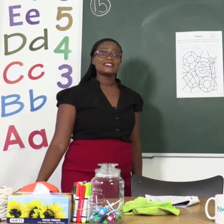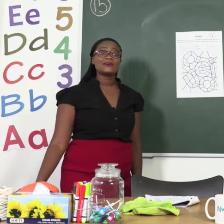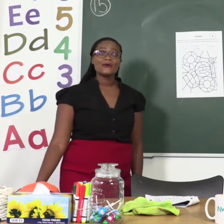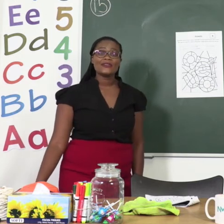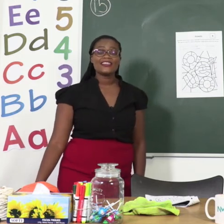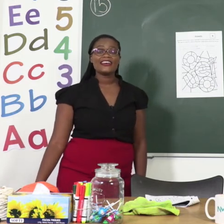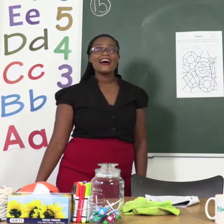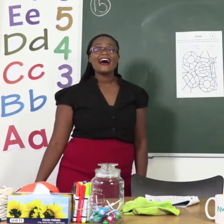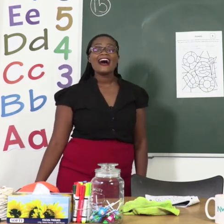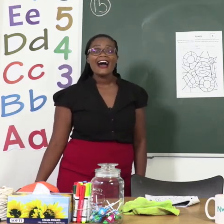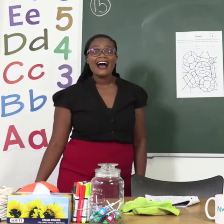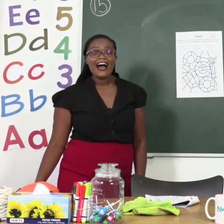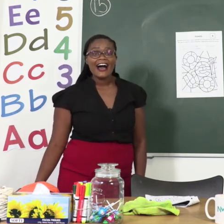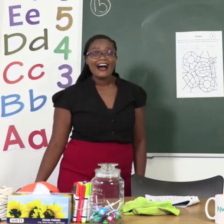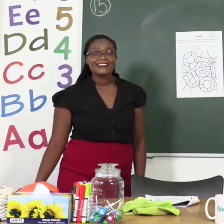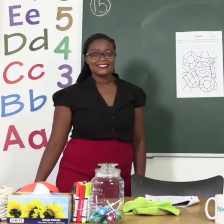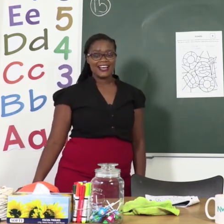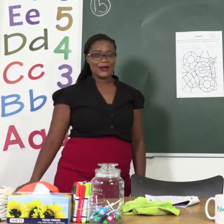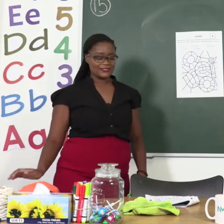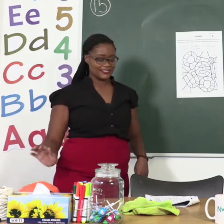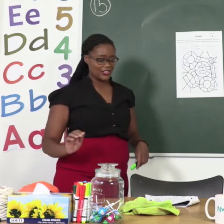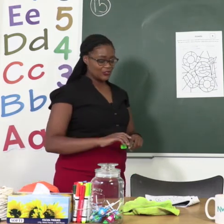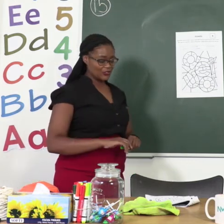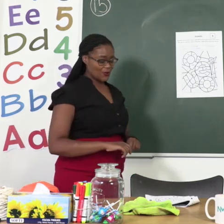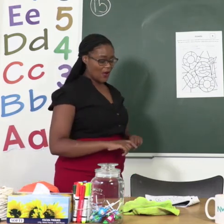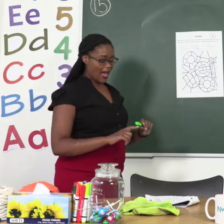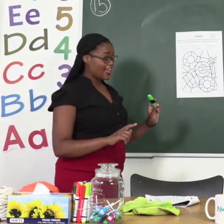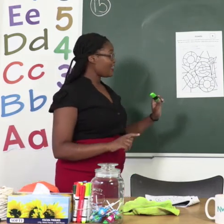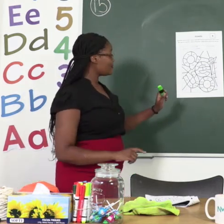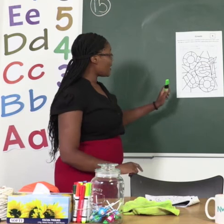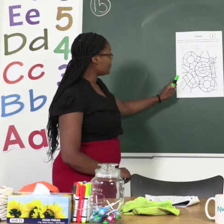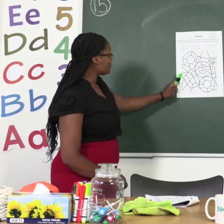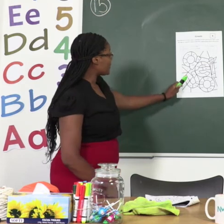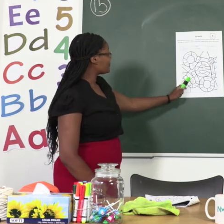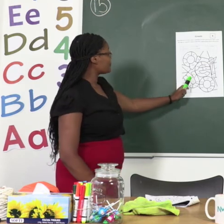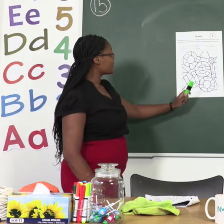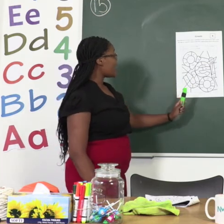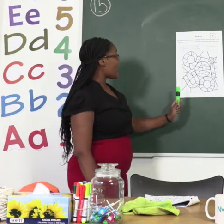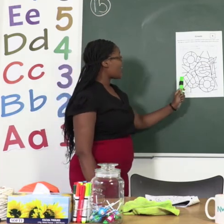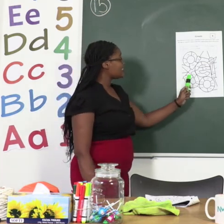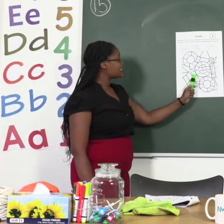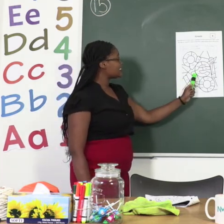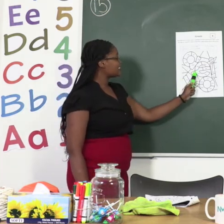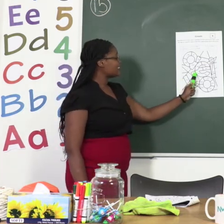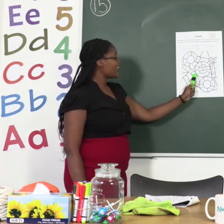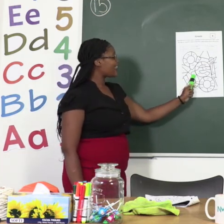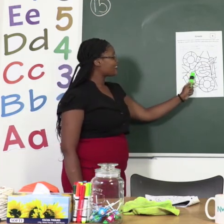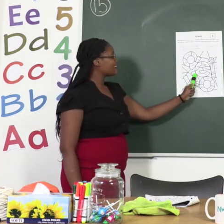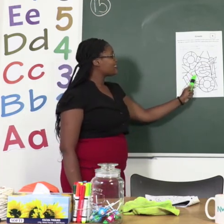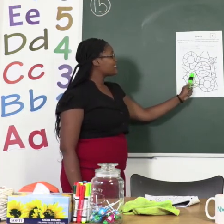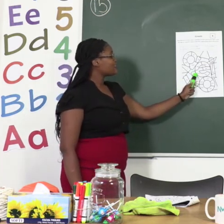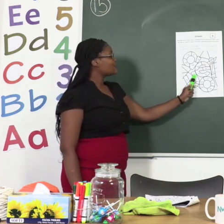which is all the ah sounds. So I have found one and it is